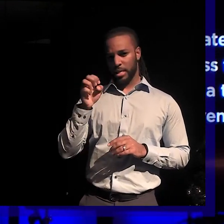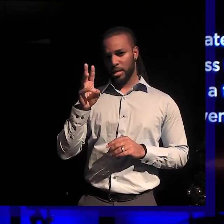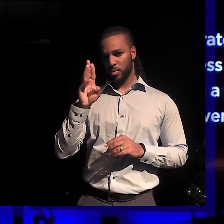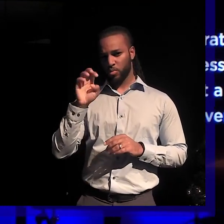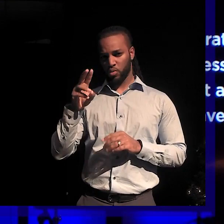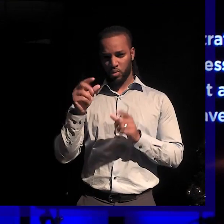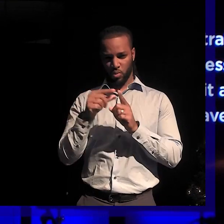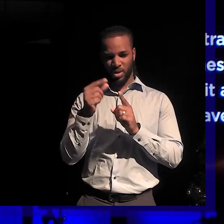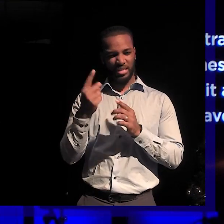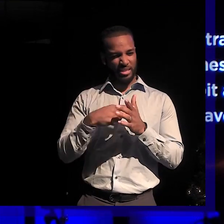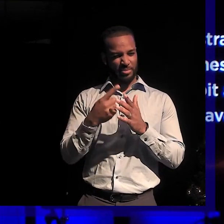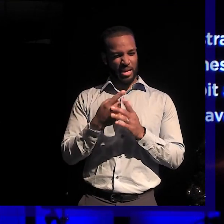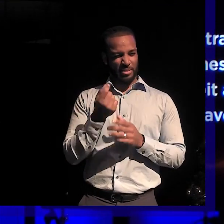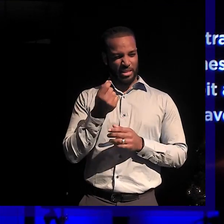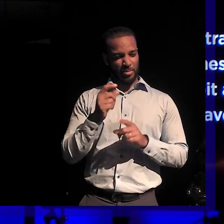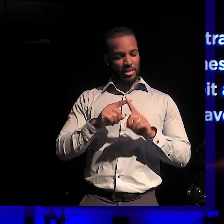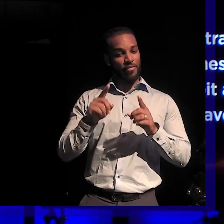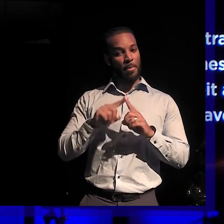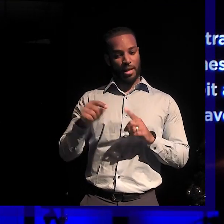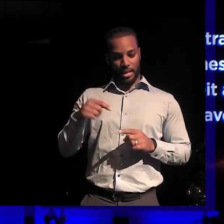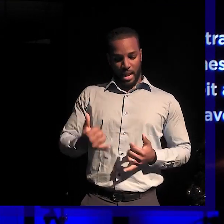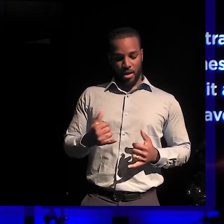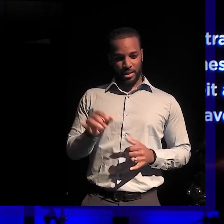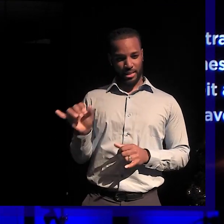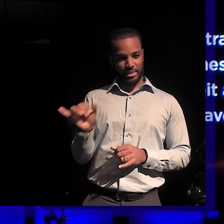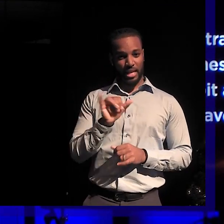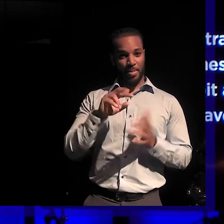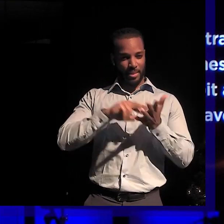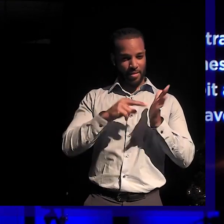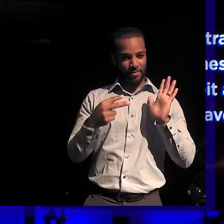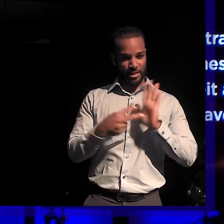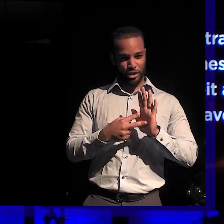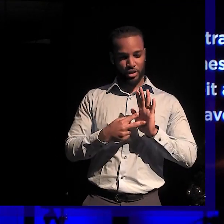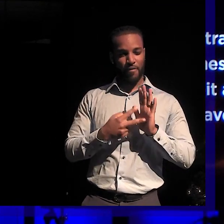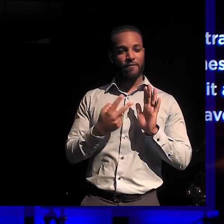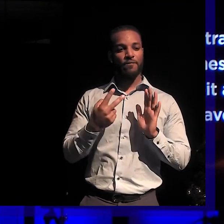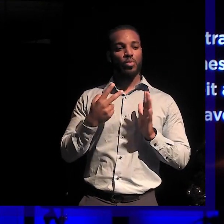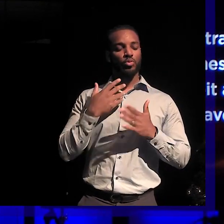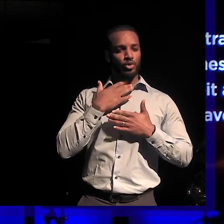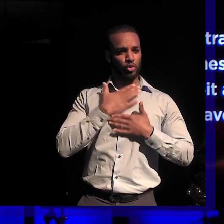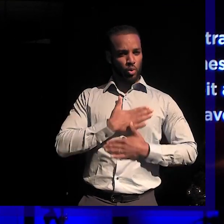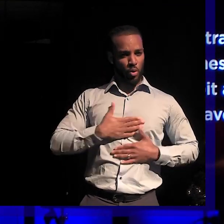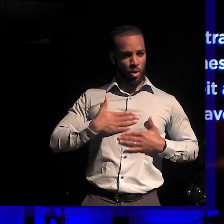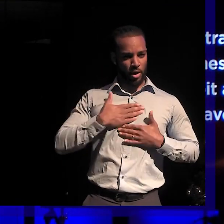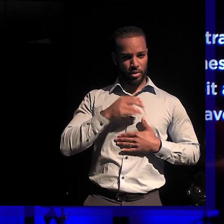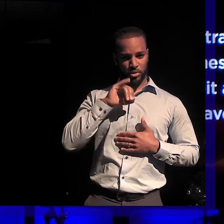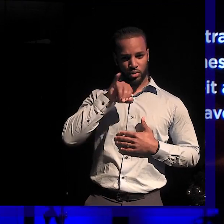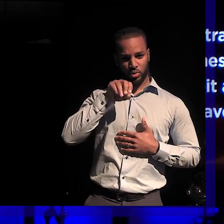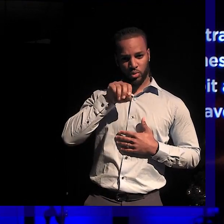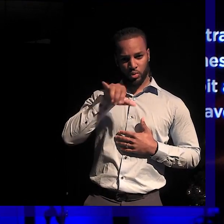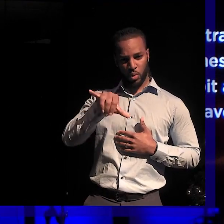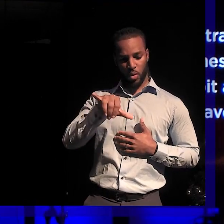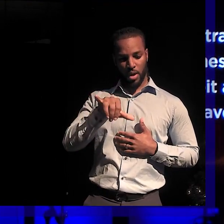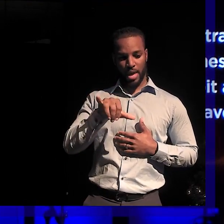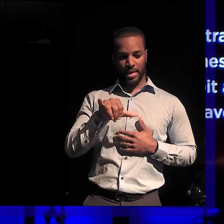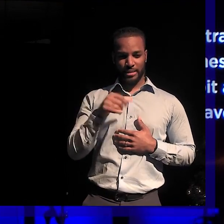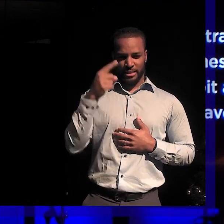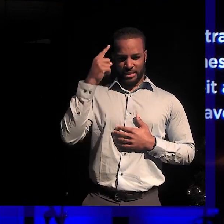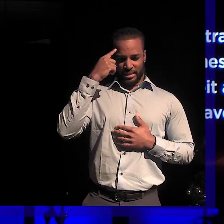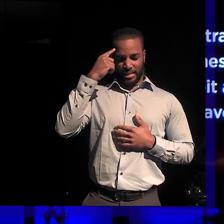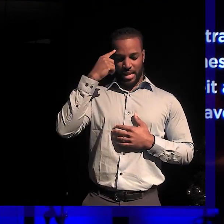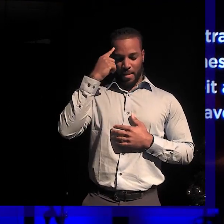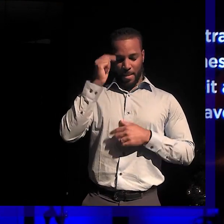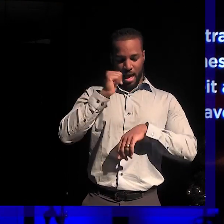Sometimes they have subtle differences, but they're very similar. The definition of joy in the Greek and Hebrew is a state of